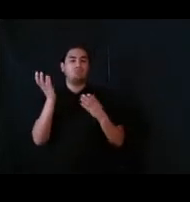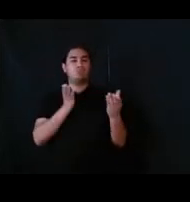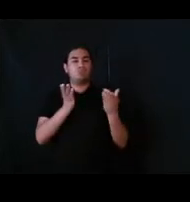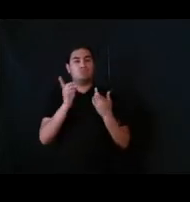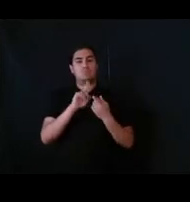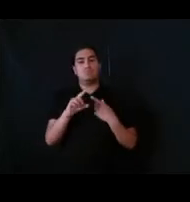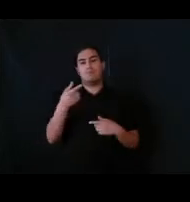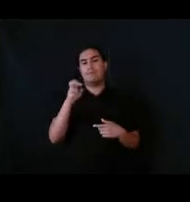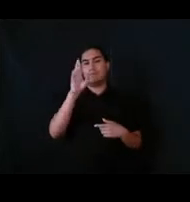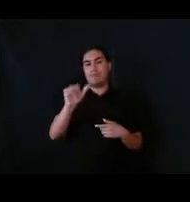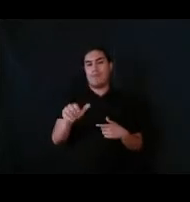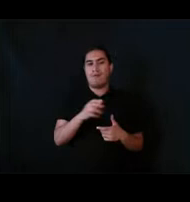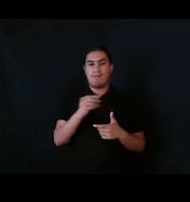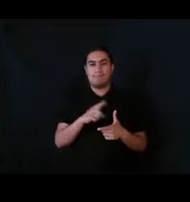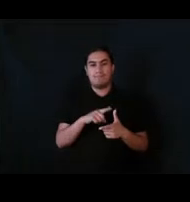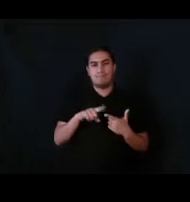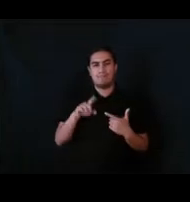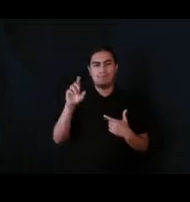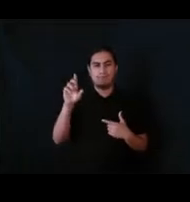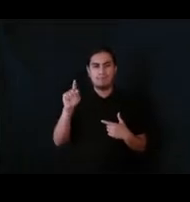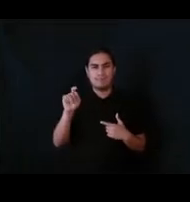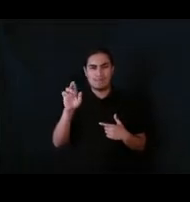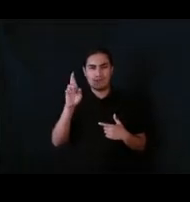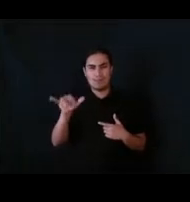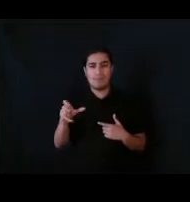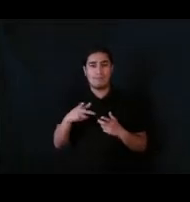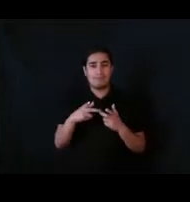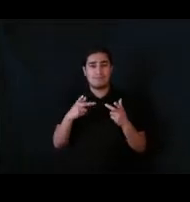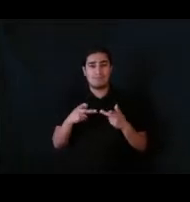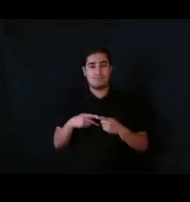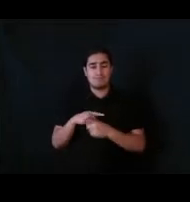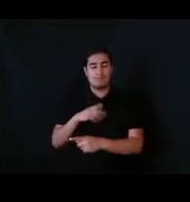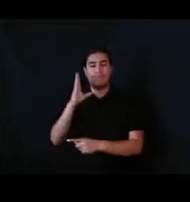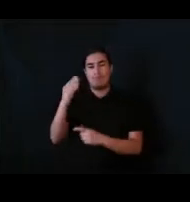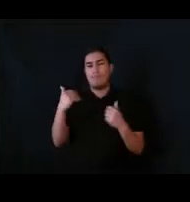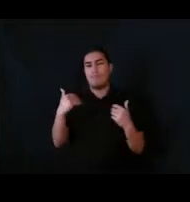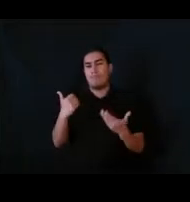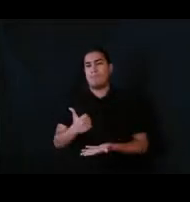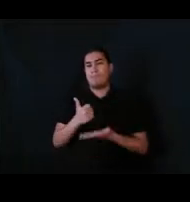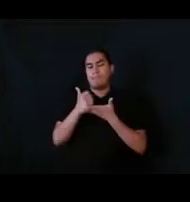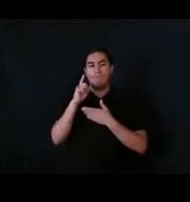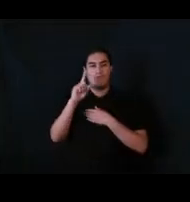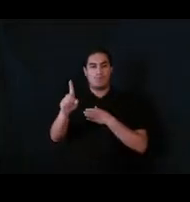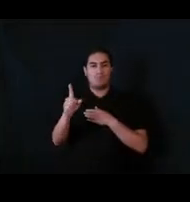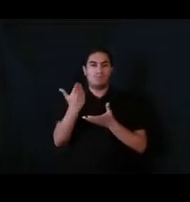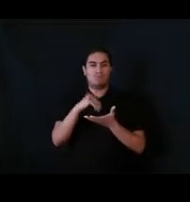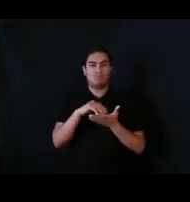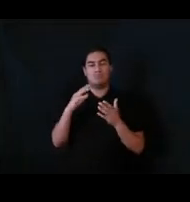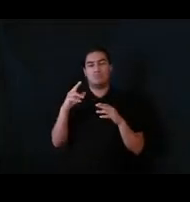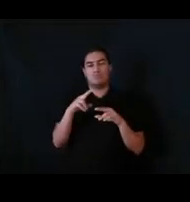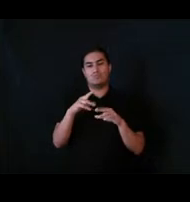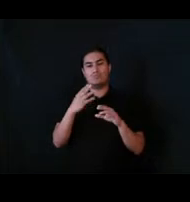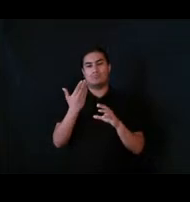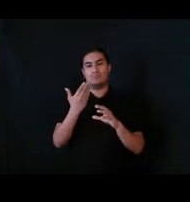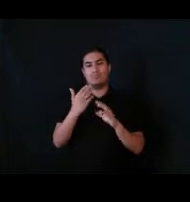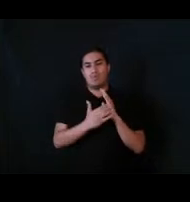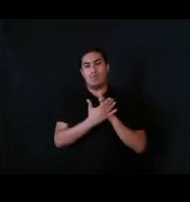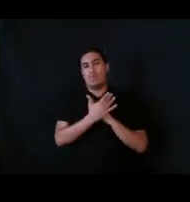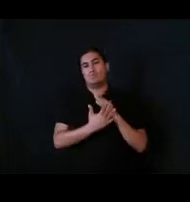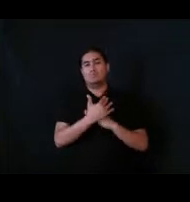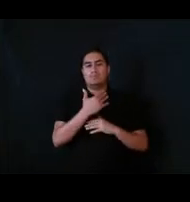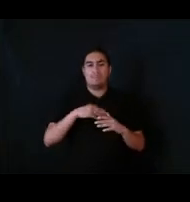gilroy and tulare high speed rail stations would improve the central coast residents access to the high-speed rail system